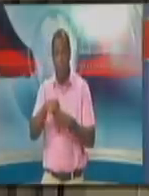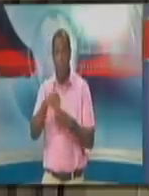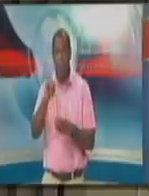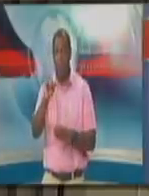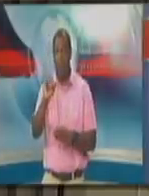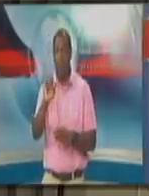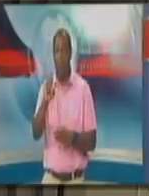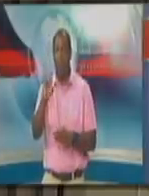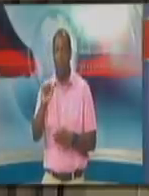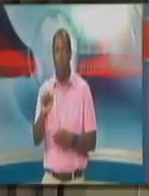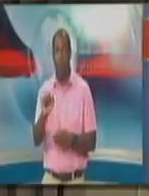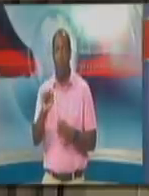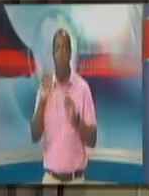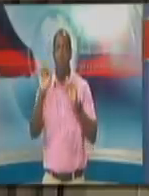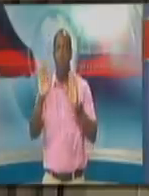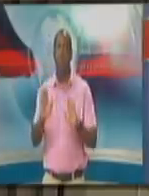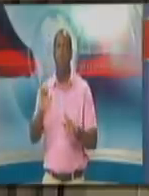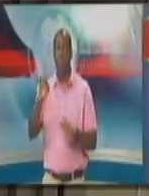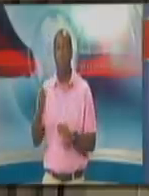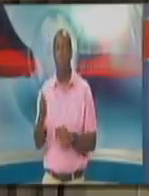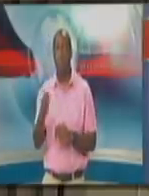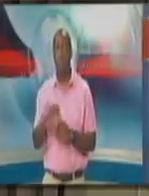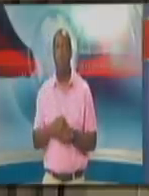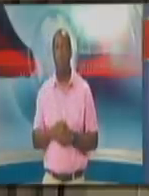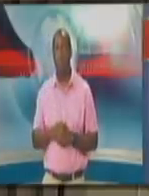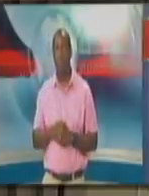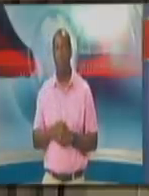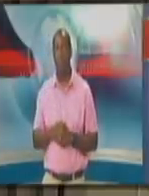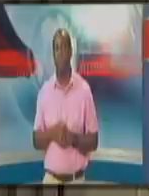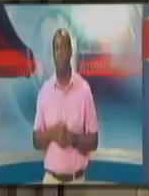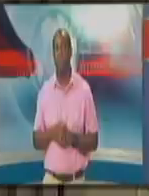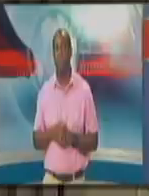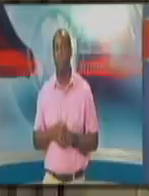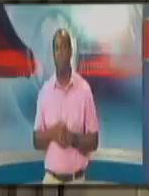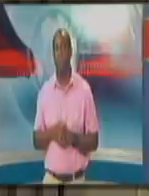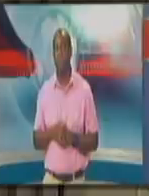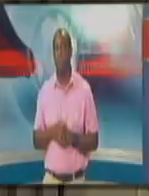stay the course. Let's all come out of this alive